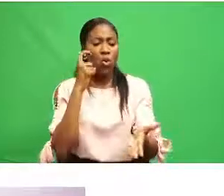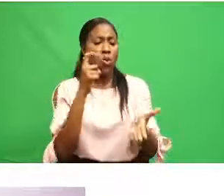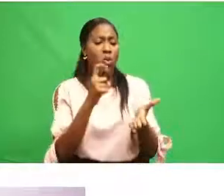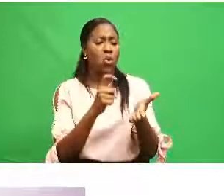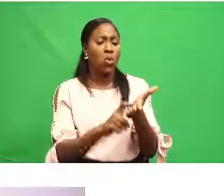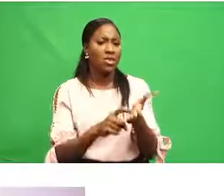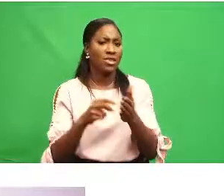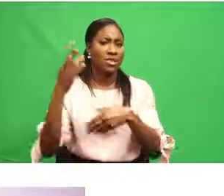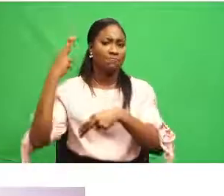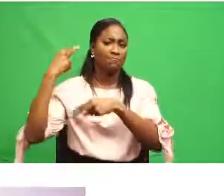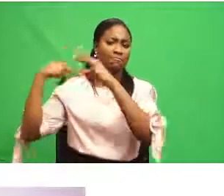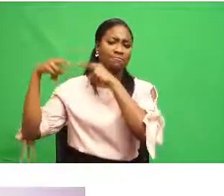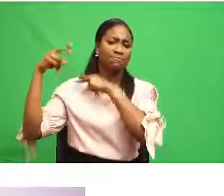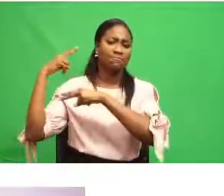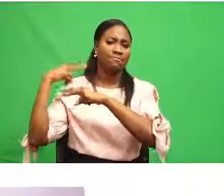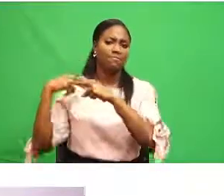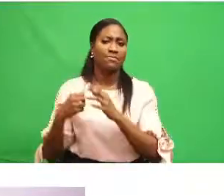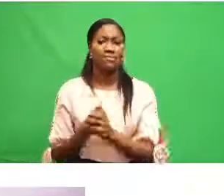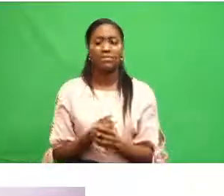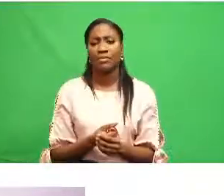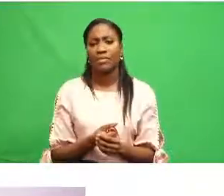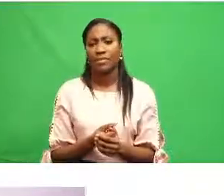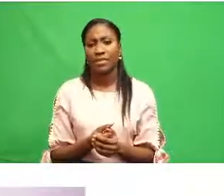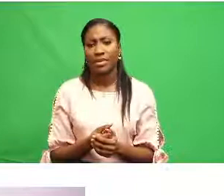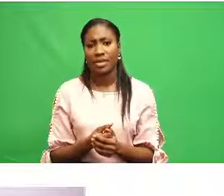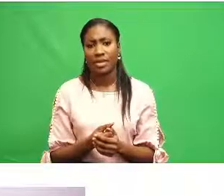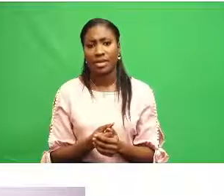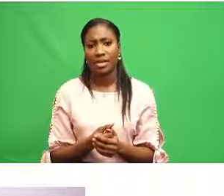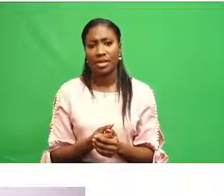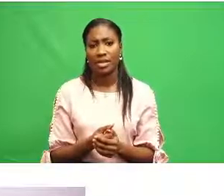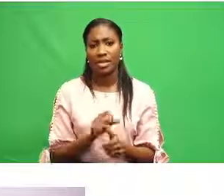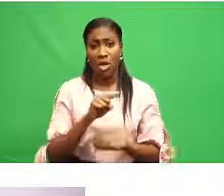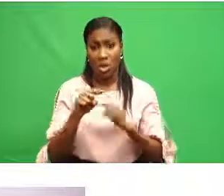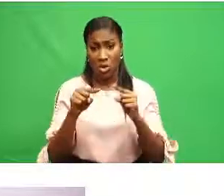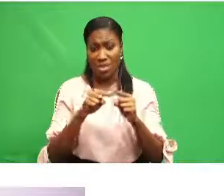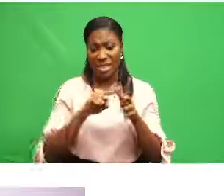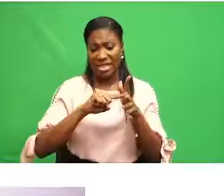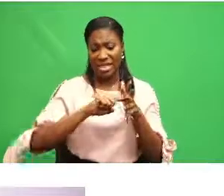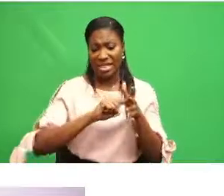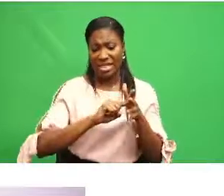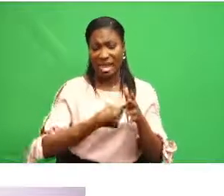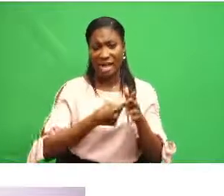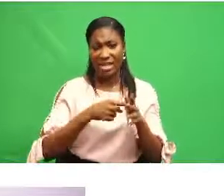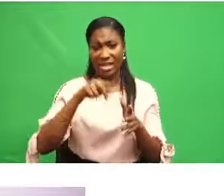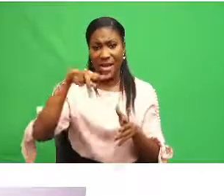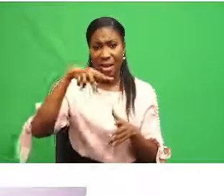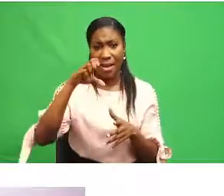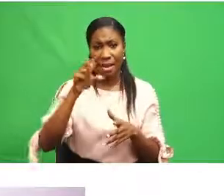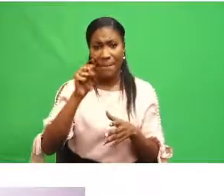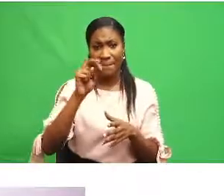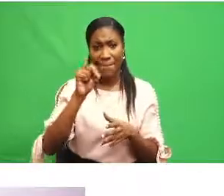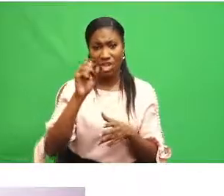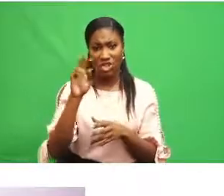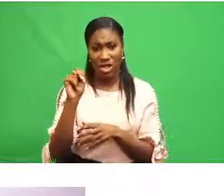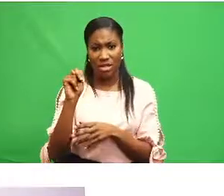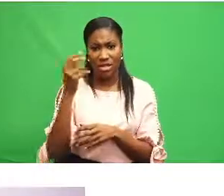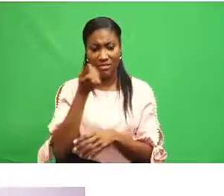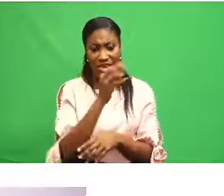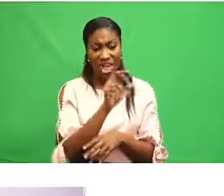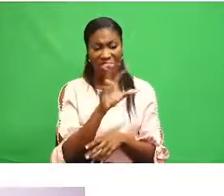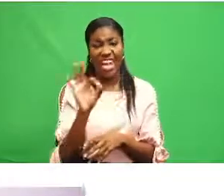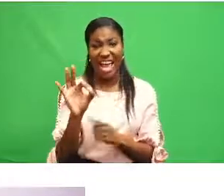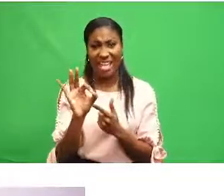years, and what you may not know, when the grants was started, pension started in 1939, it was really very poor